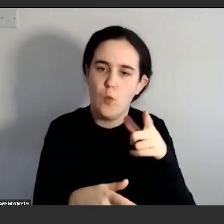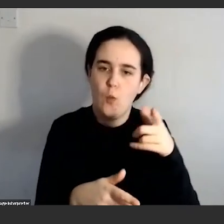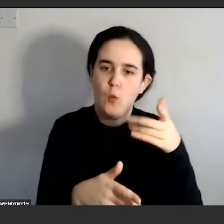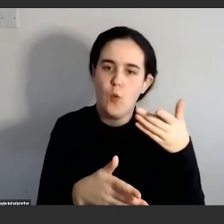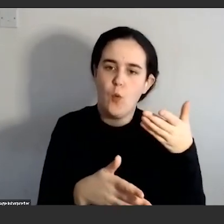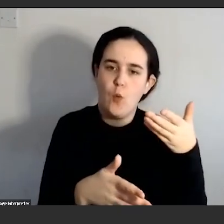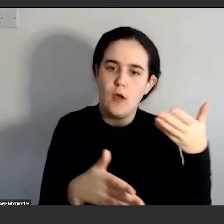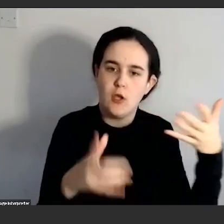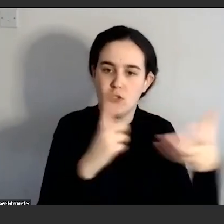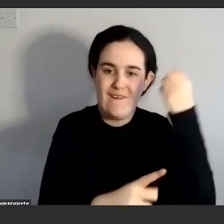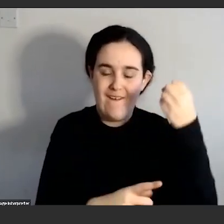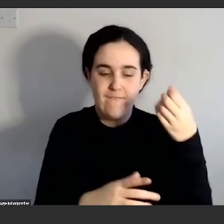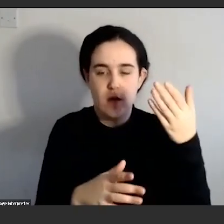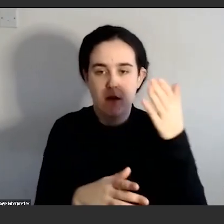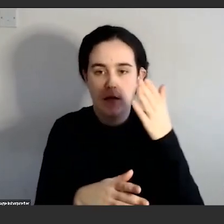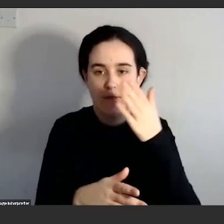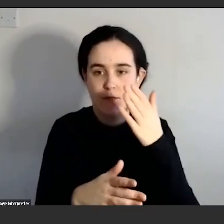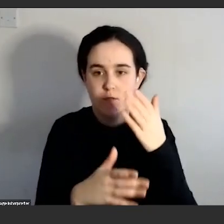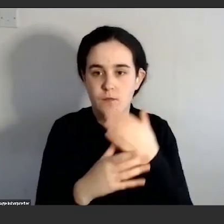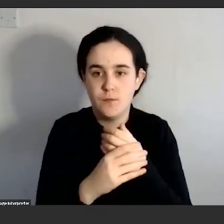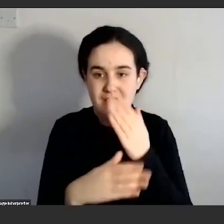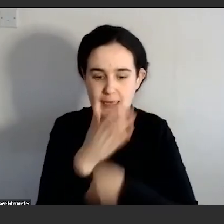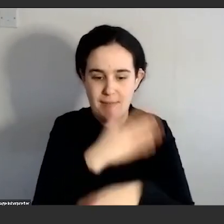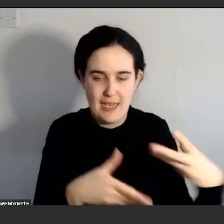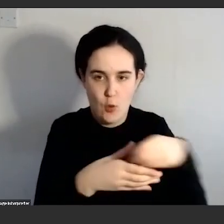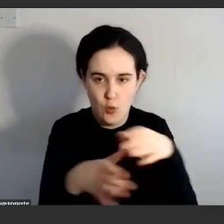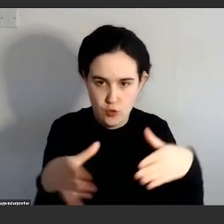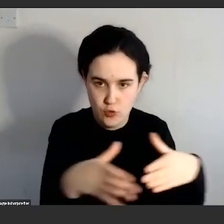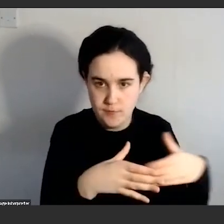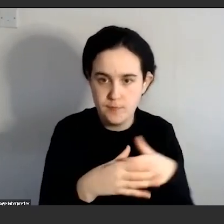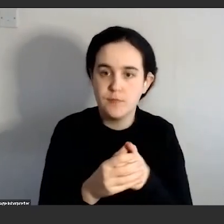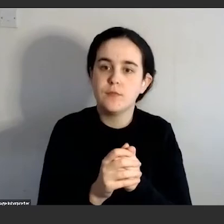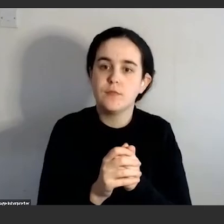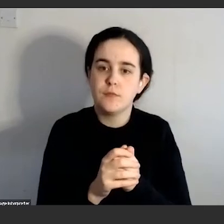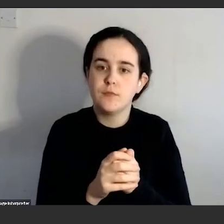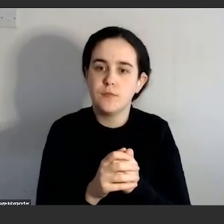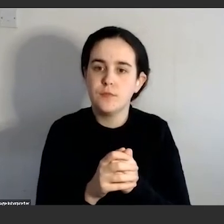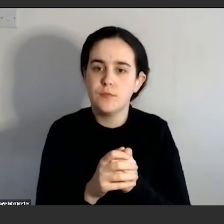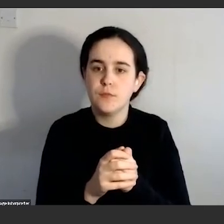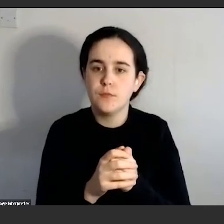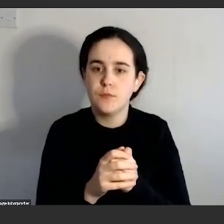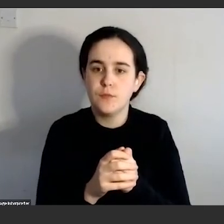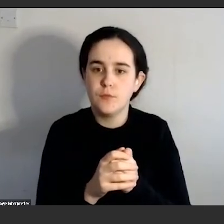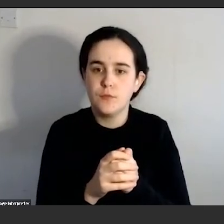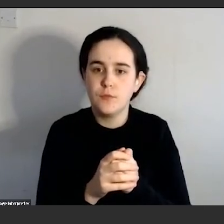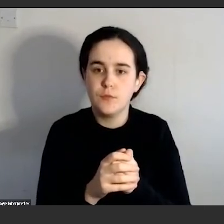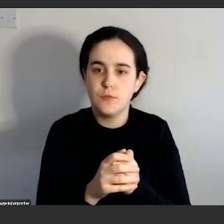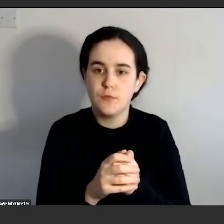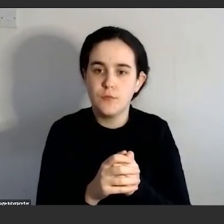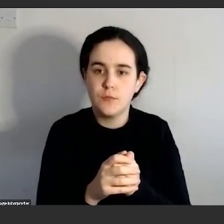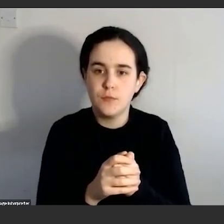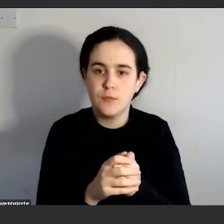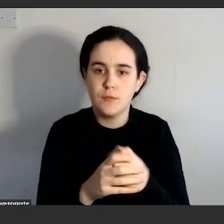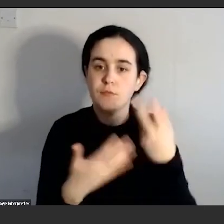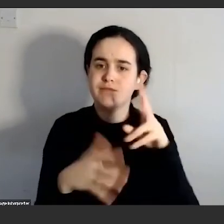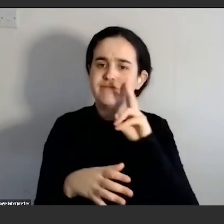most of them in low-income settings. We need to include in all the public policies all